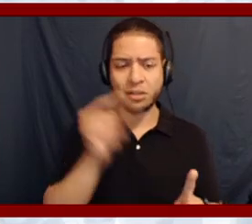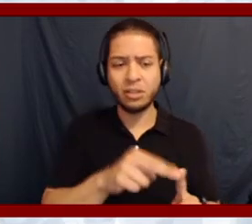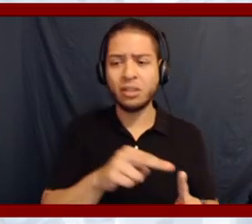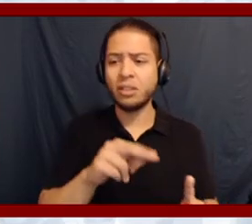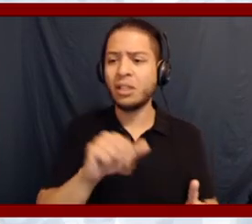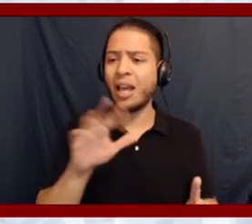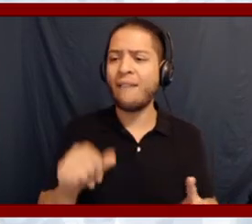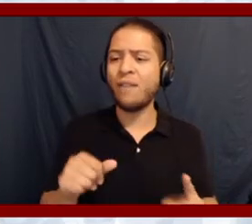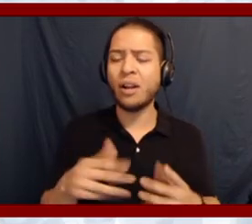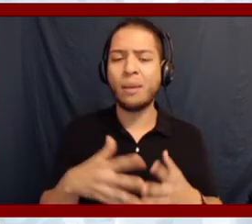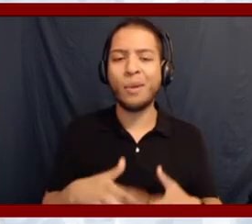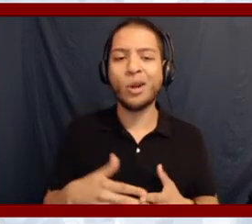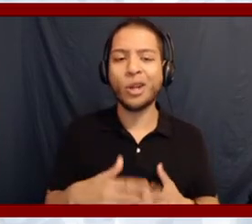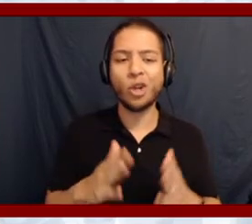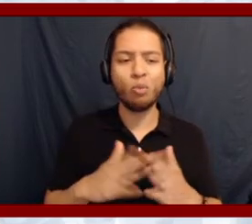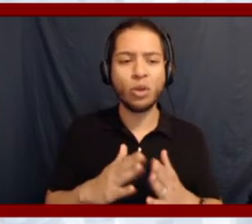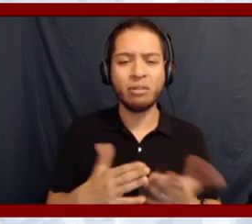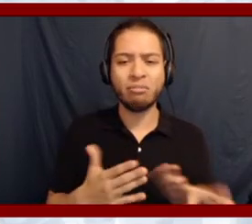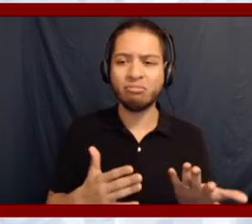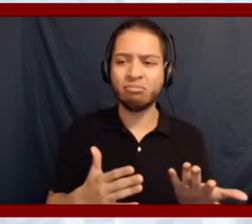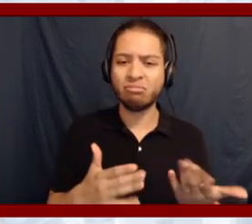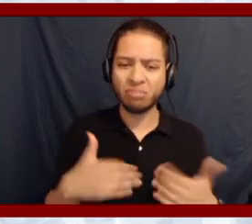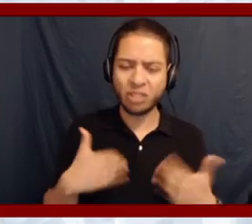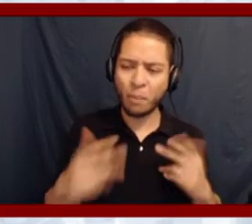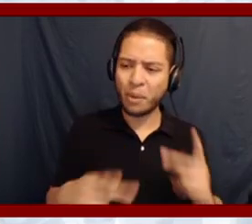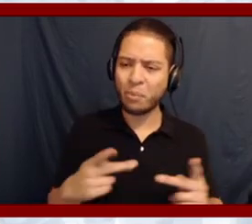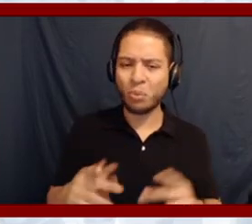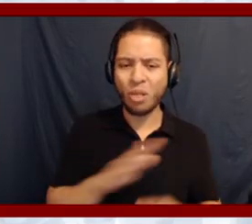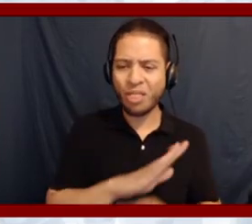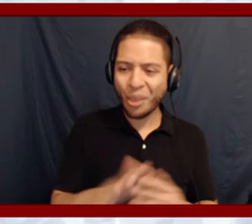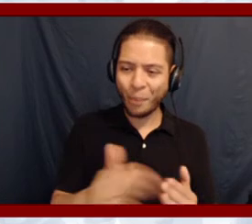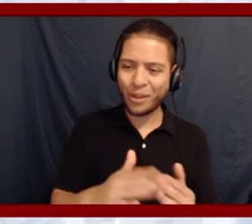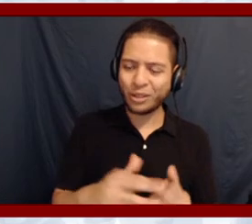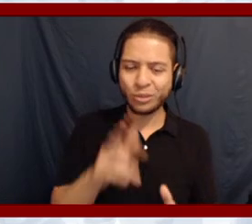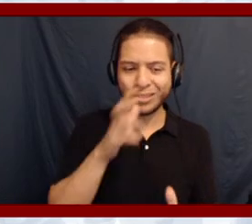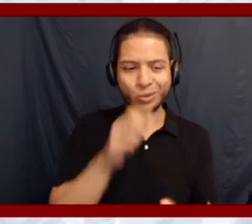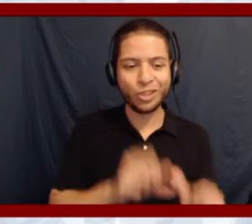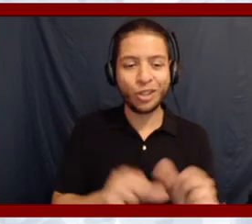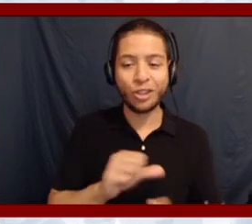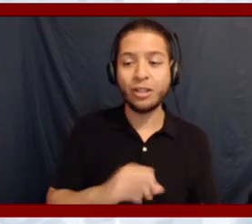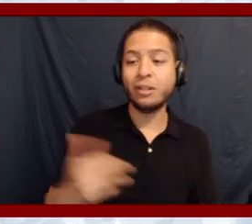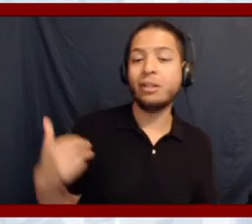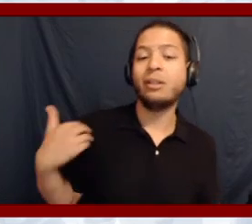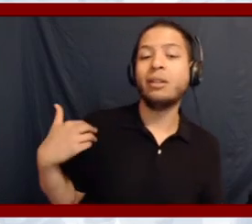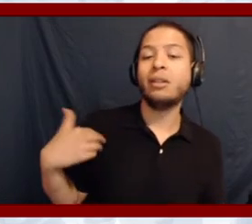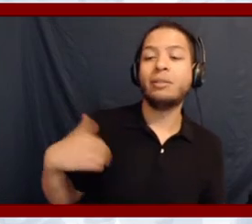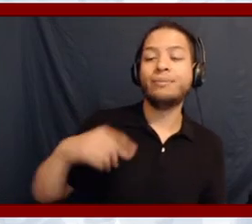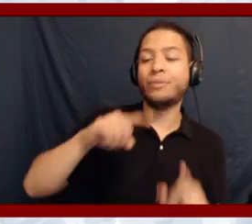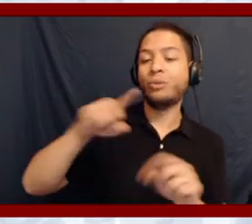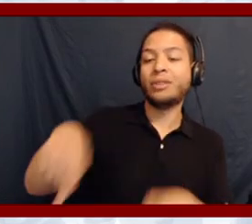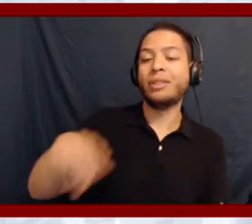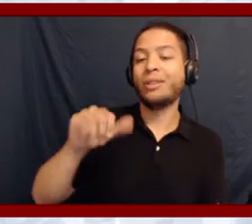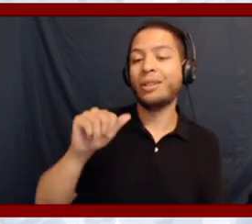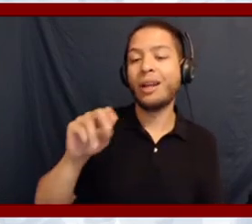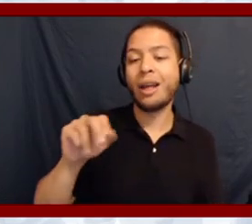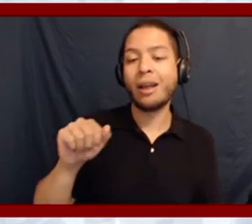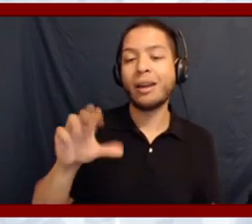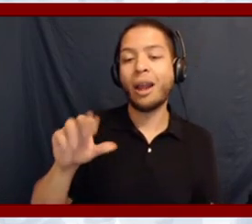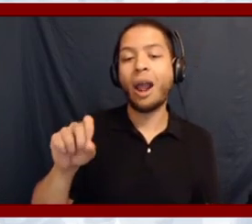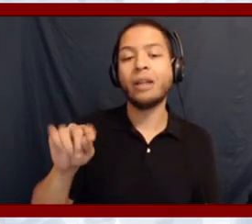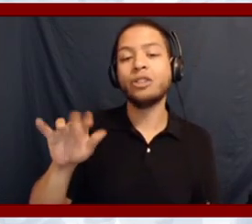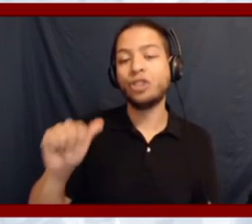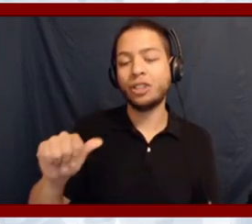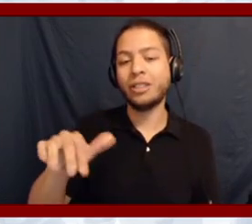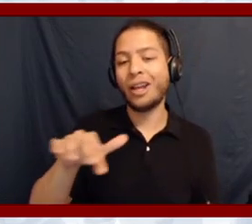you know, I had the opportunity a couple of months ago to go down in Anacostia section of Washington with Mayor Bowser